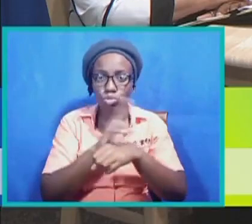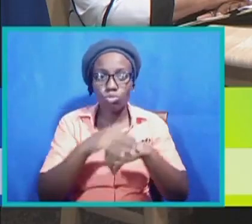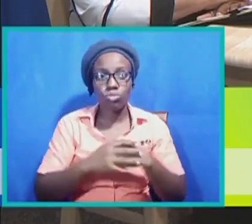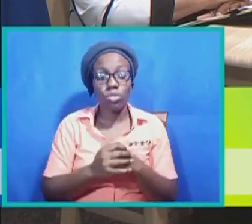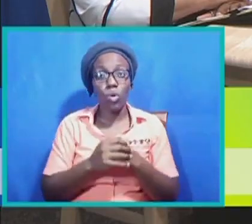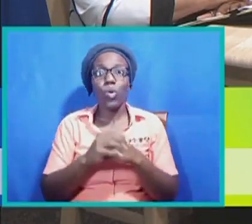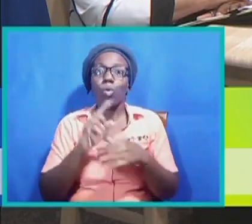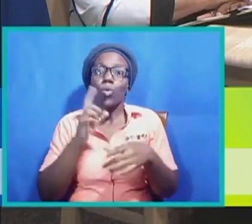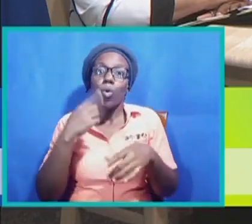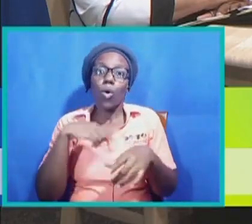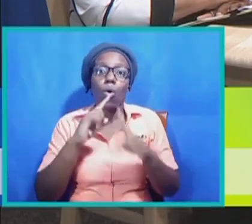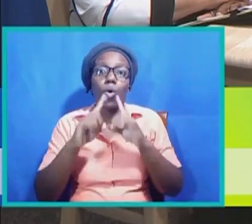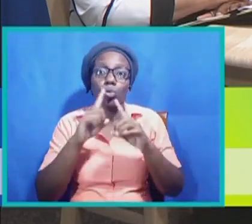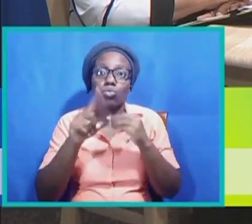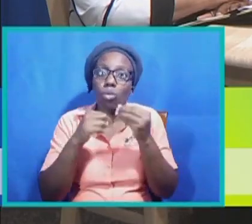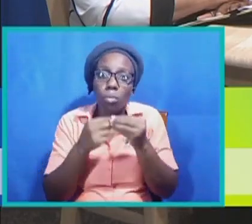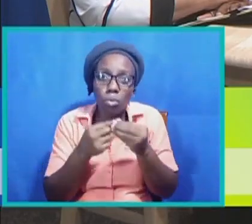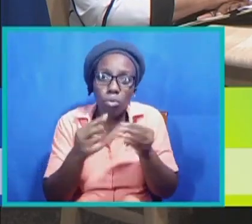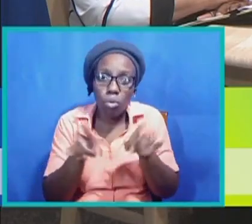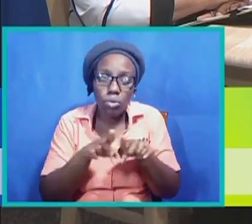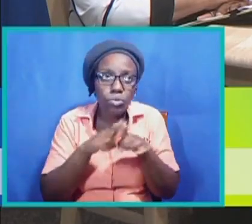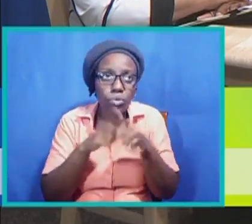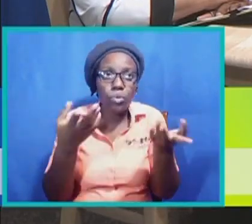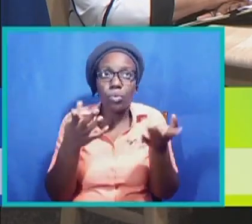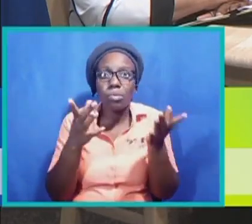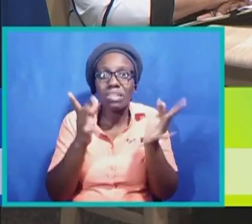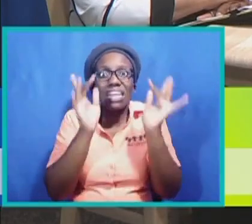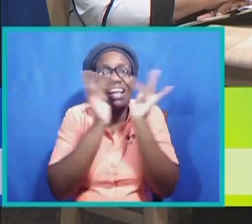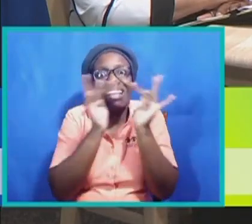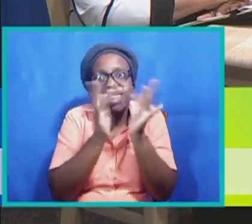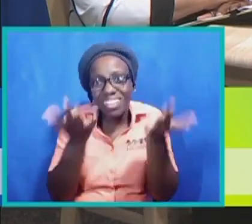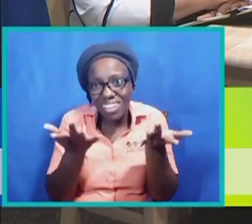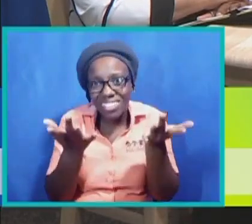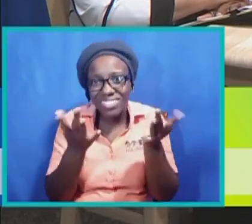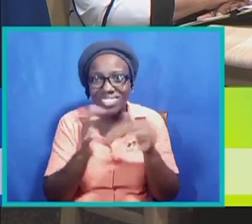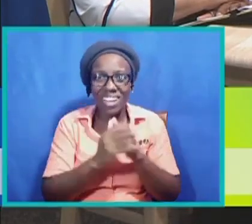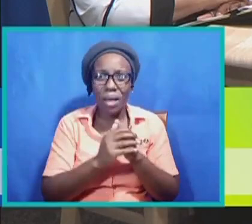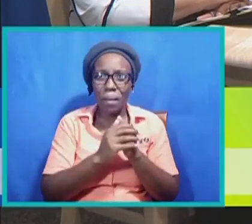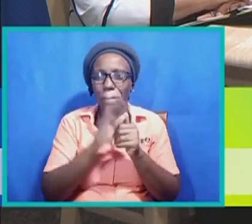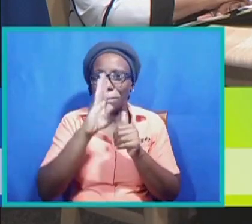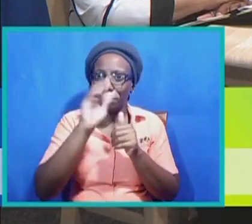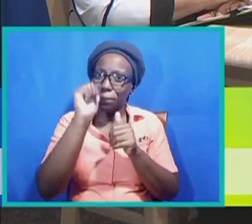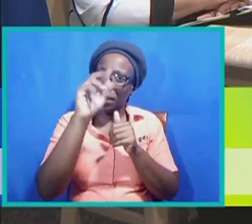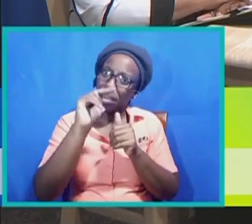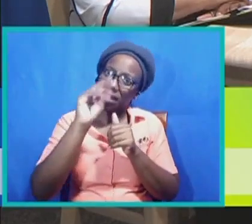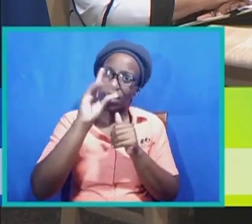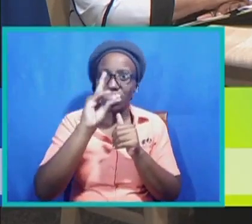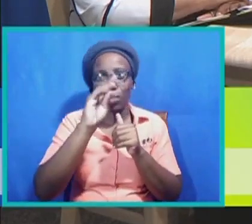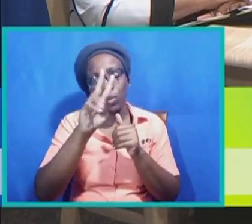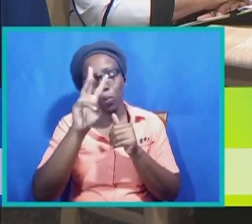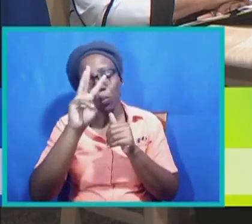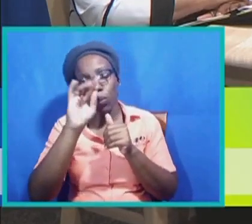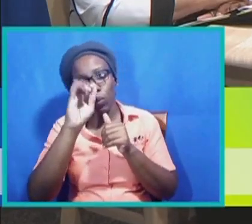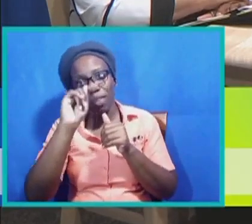do. Not impossible. It may not happen overnight. It may take some time.